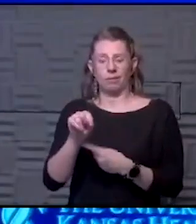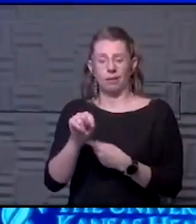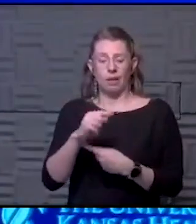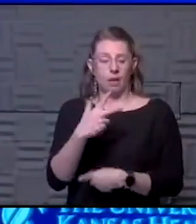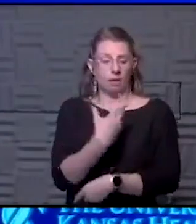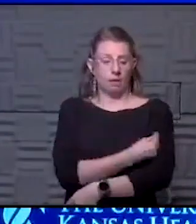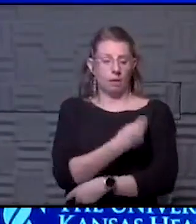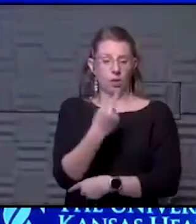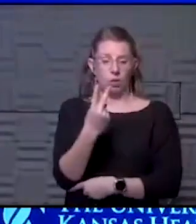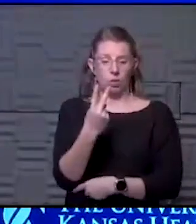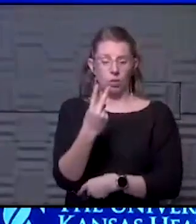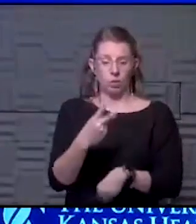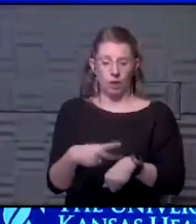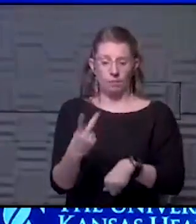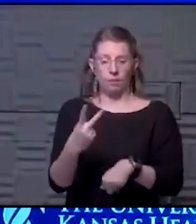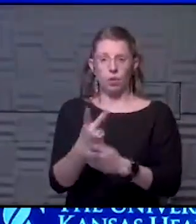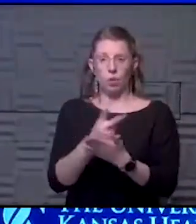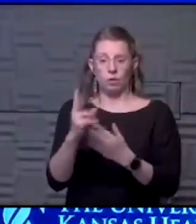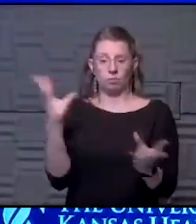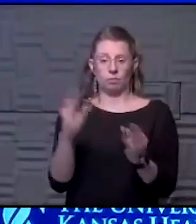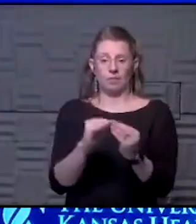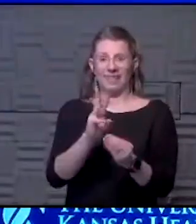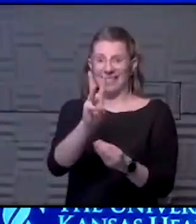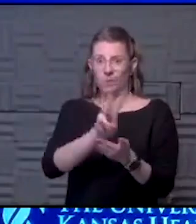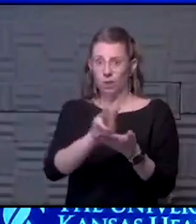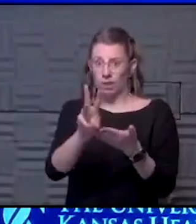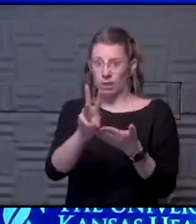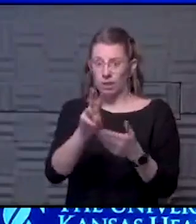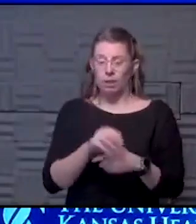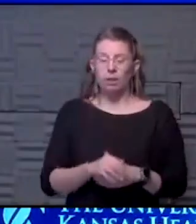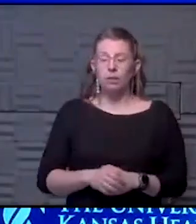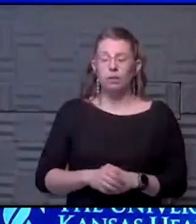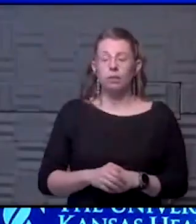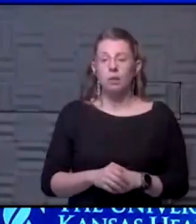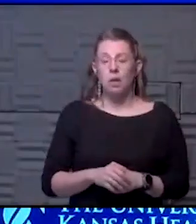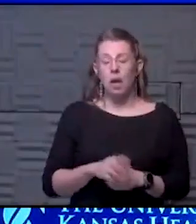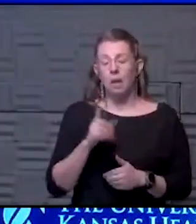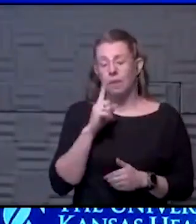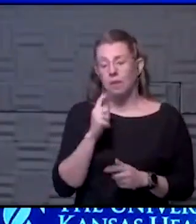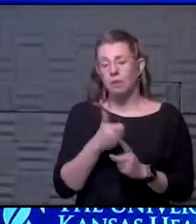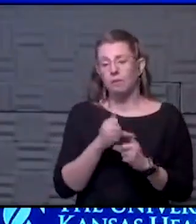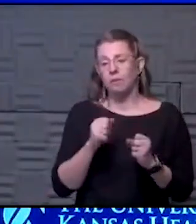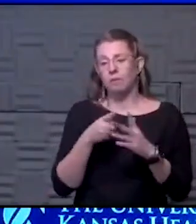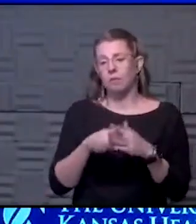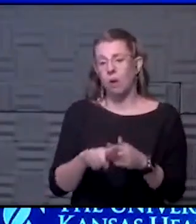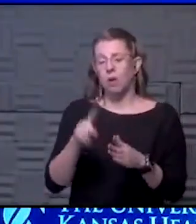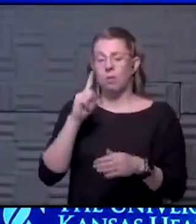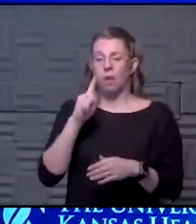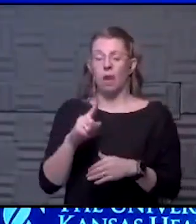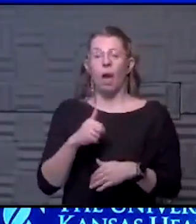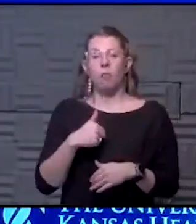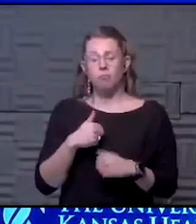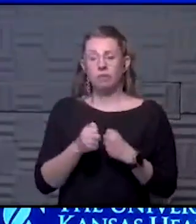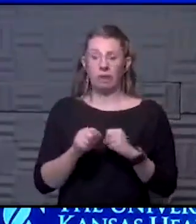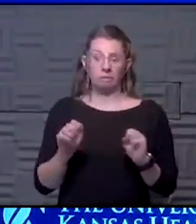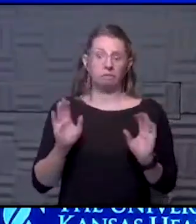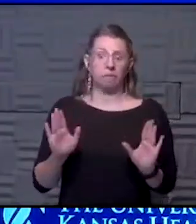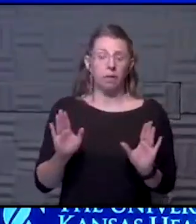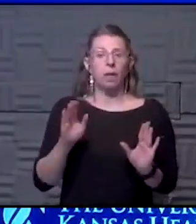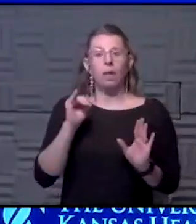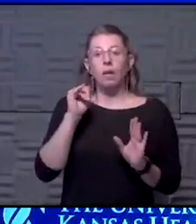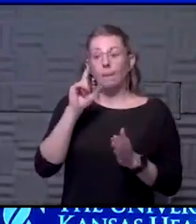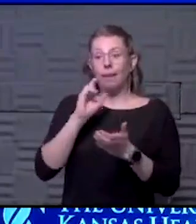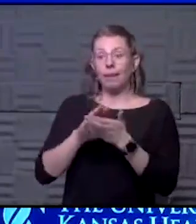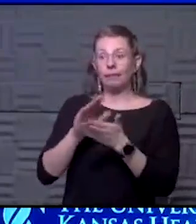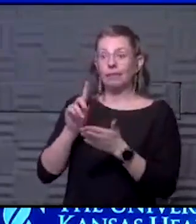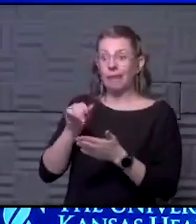twice and it's been 2 weeks, so that's a total of 6 weeks, I think you can begin to think, okay, I'm probably safer. I mean, if we're going to believe the data, we have